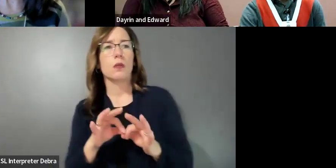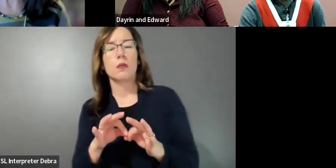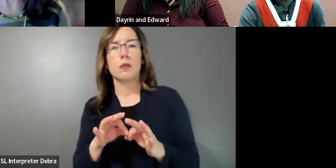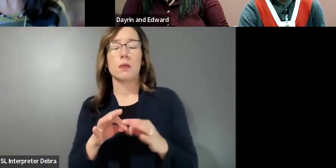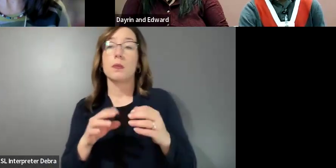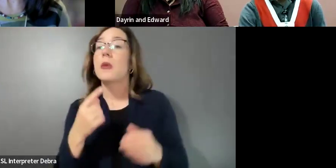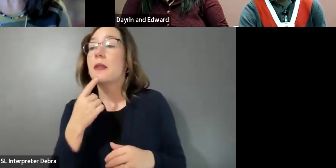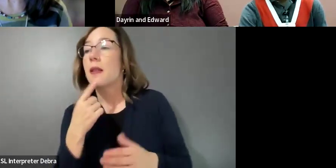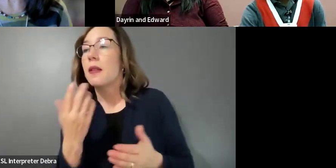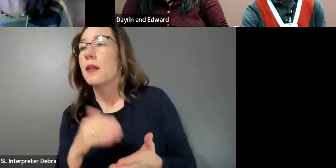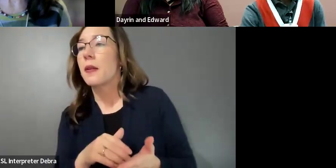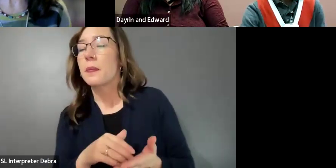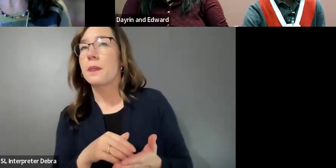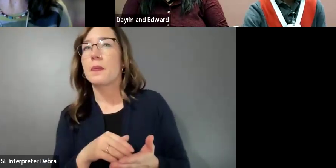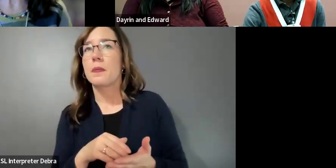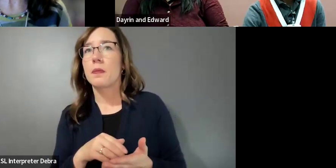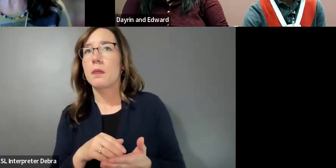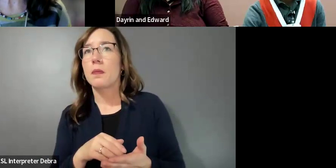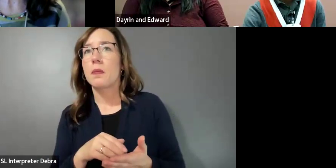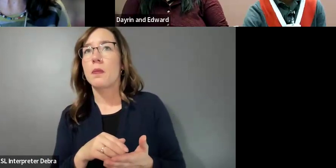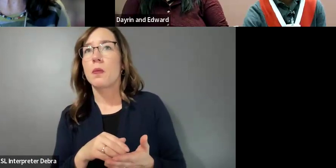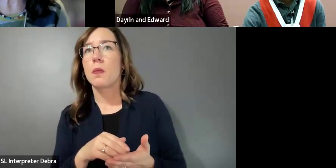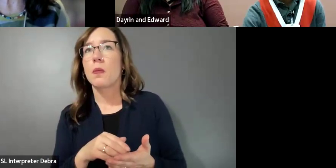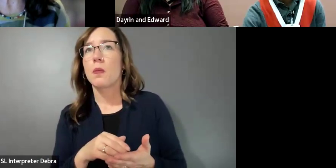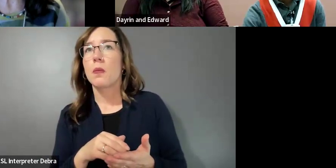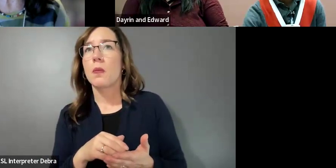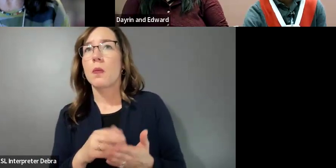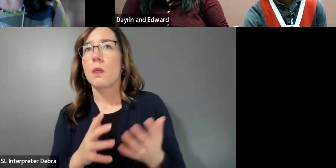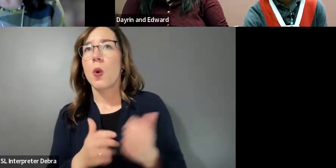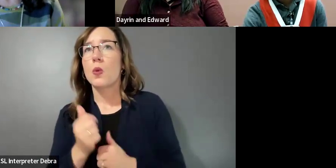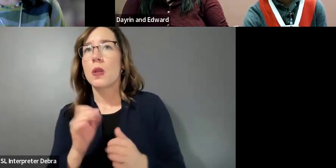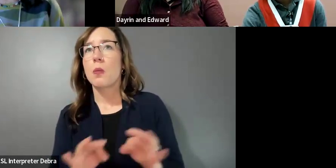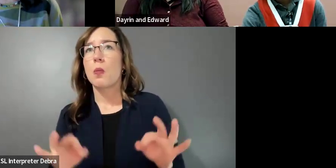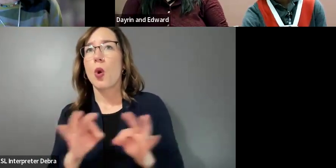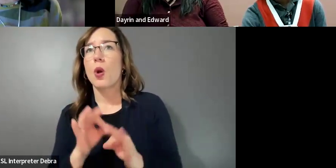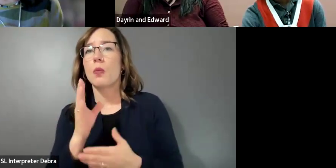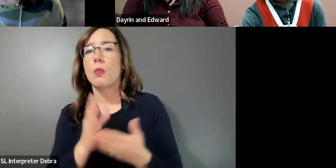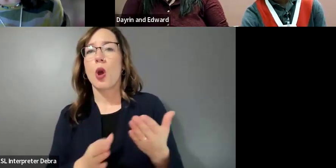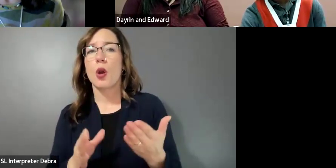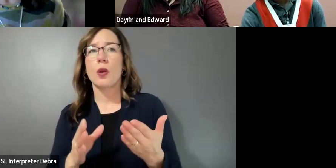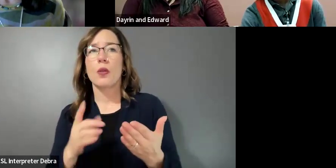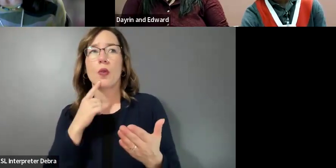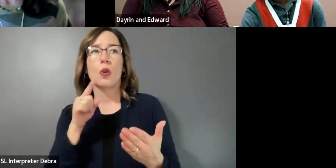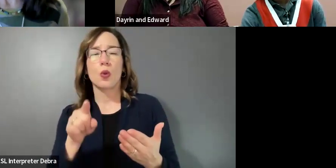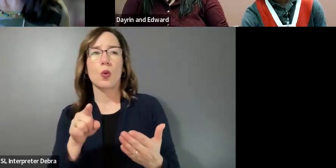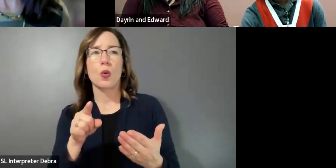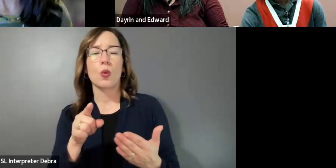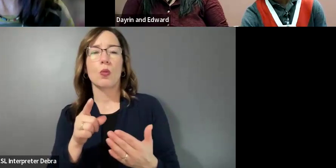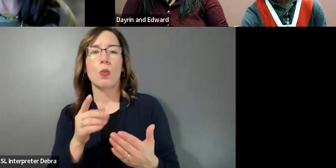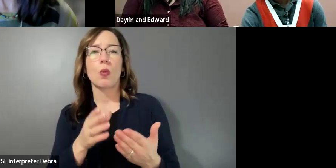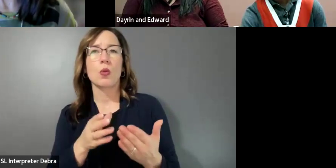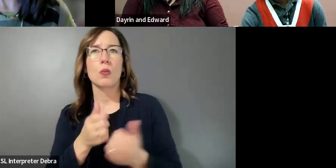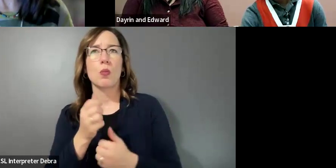What was the question? What is the most important part of this that stuck with you?